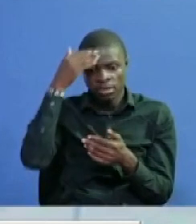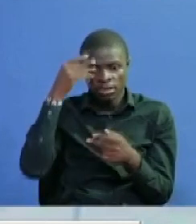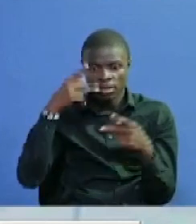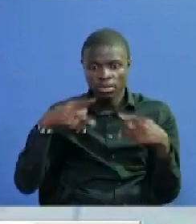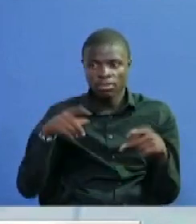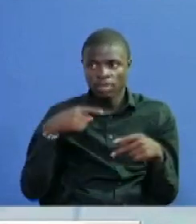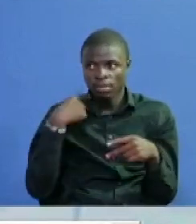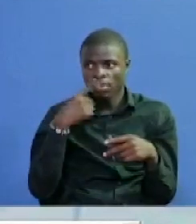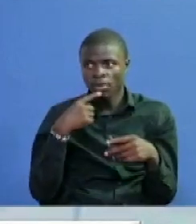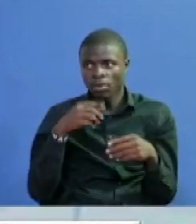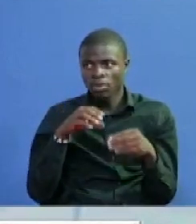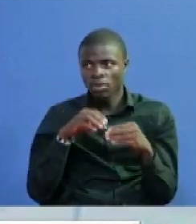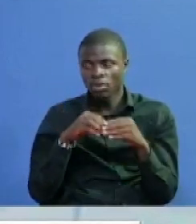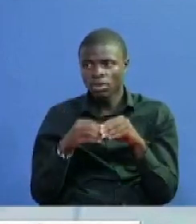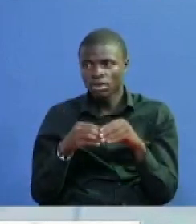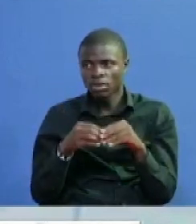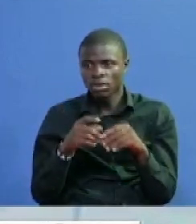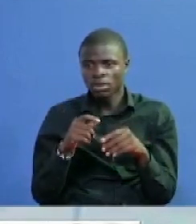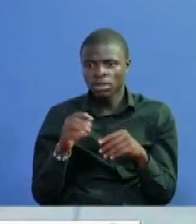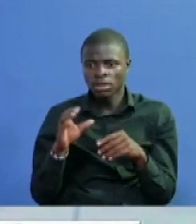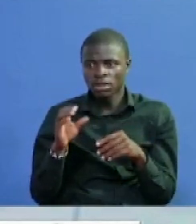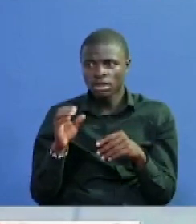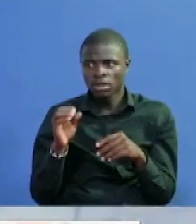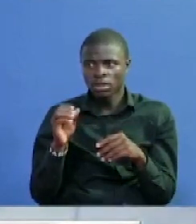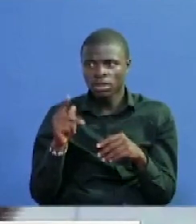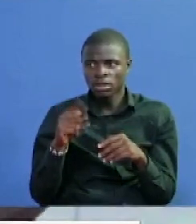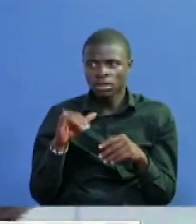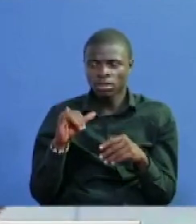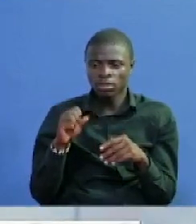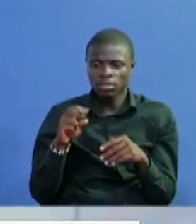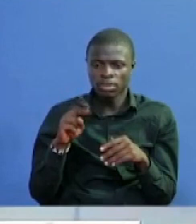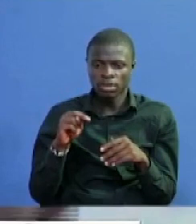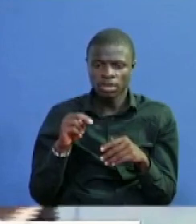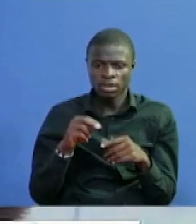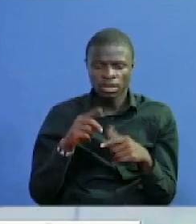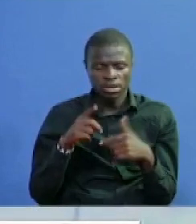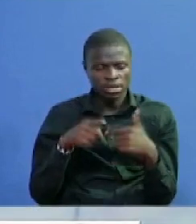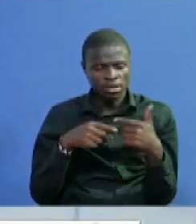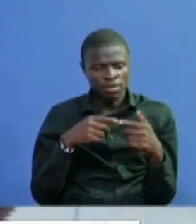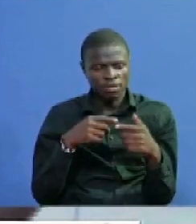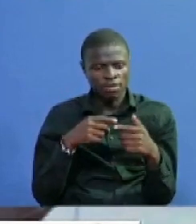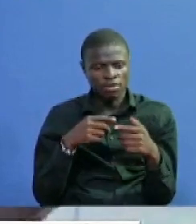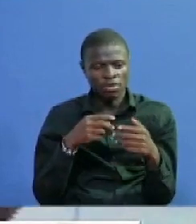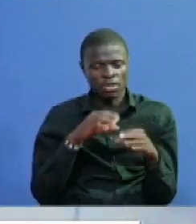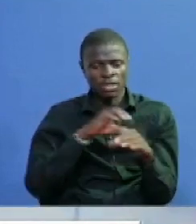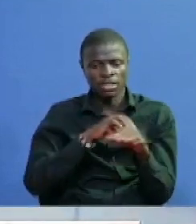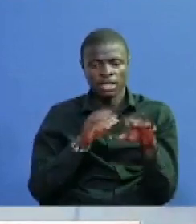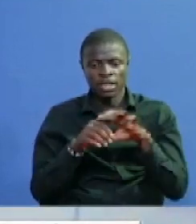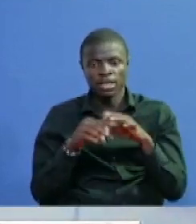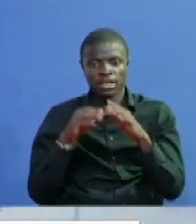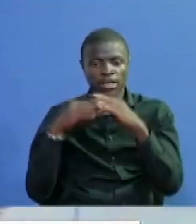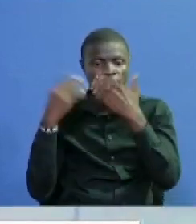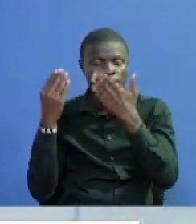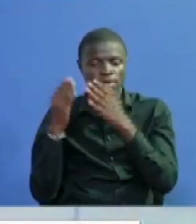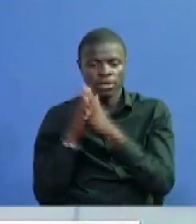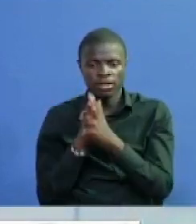who hold the copyright, these things are, held abroad. I don't know which country it is. I think it is France